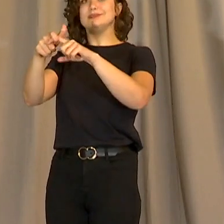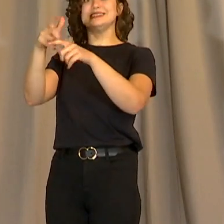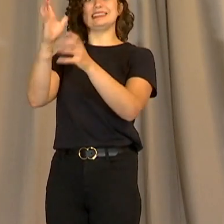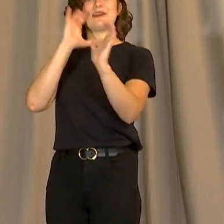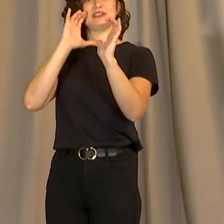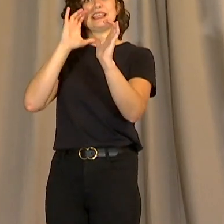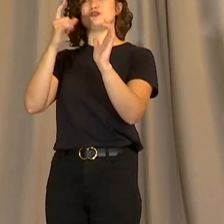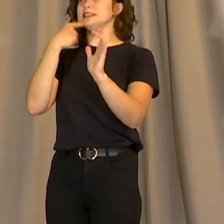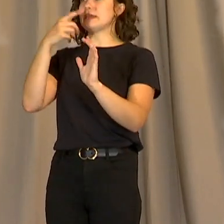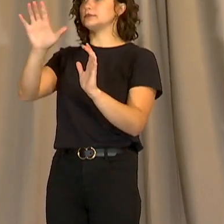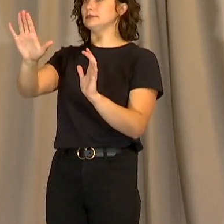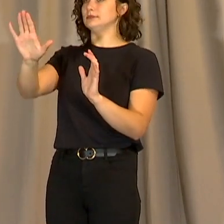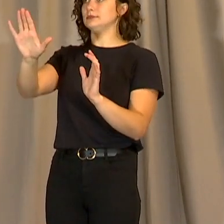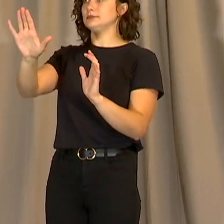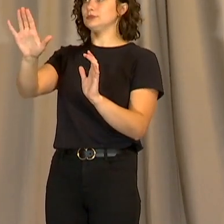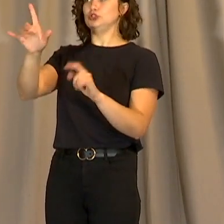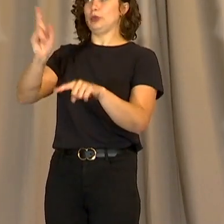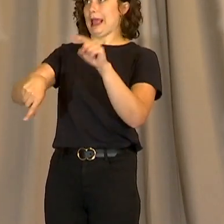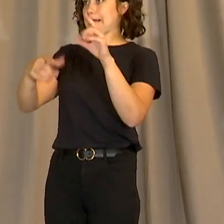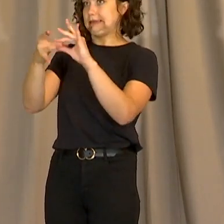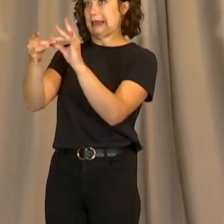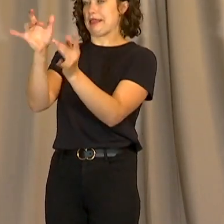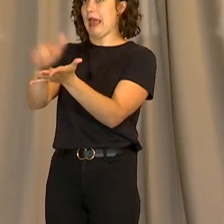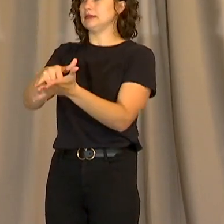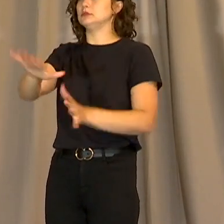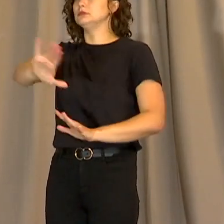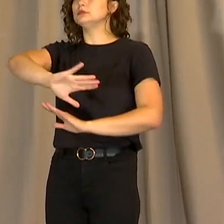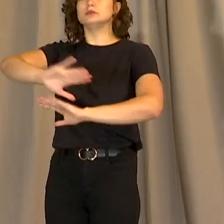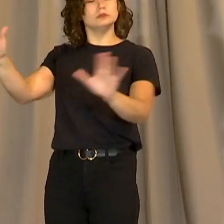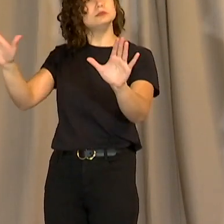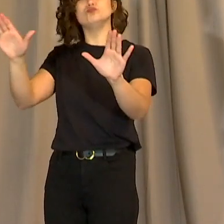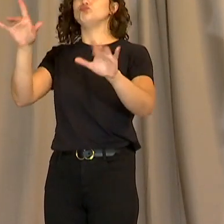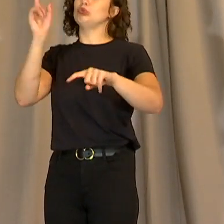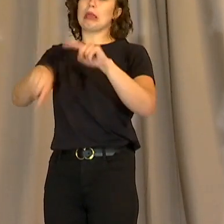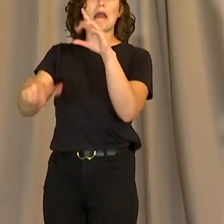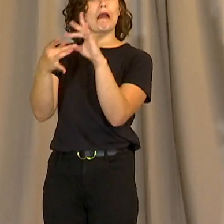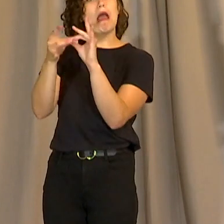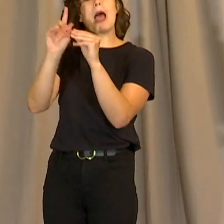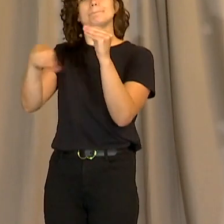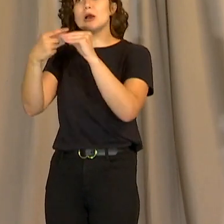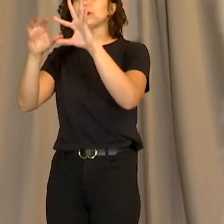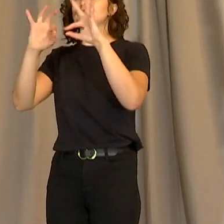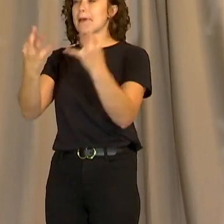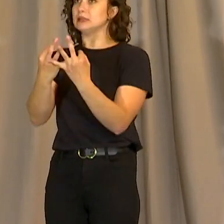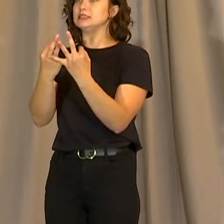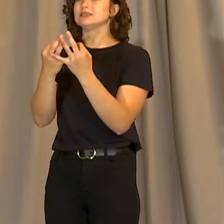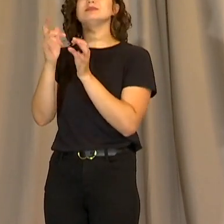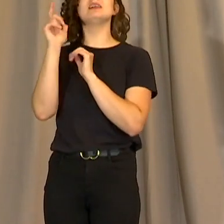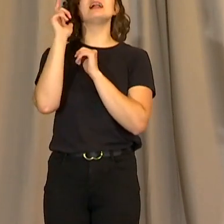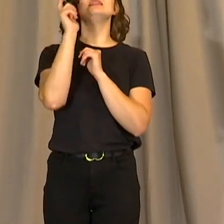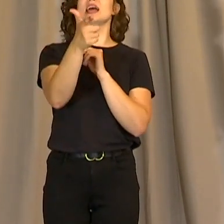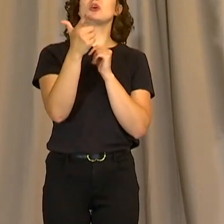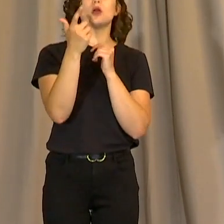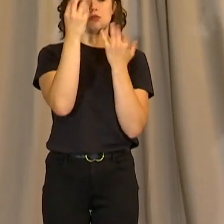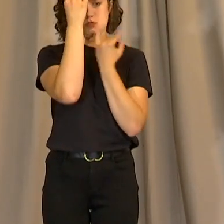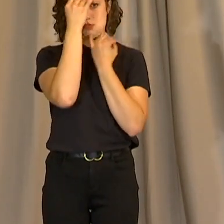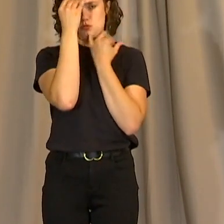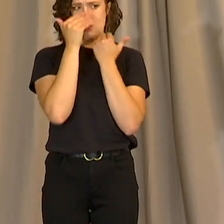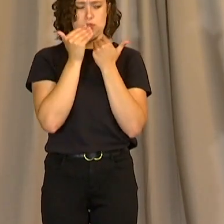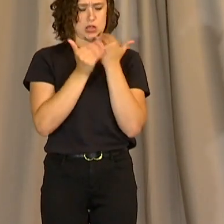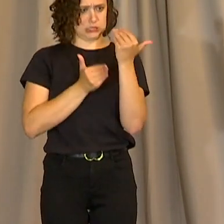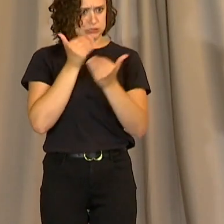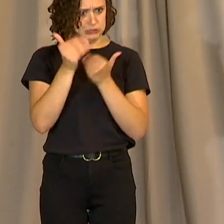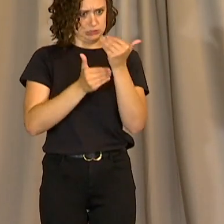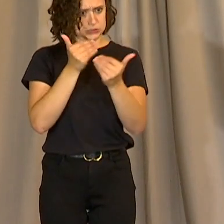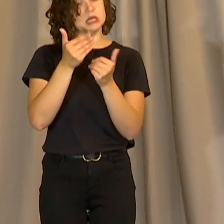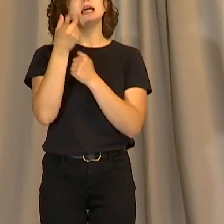said, that you can't say that. You cannot say that about our families. And later on, we were processing that, and